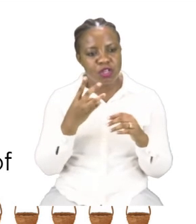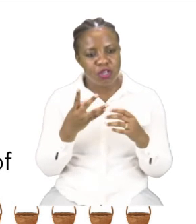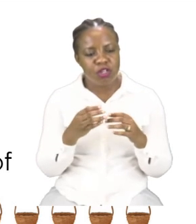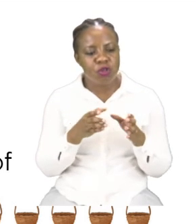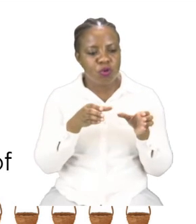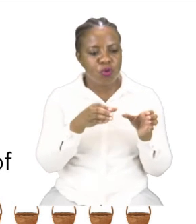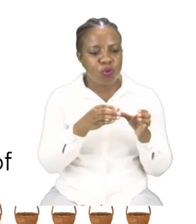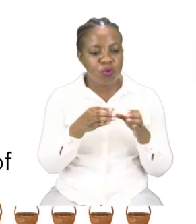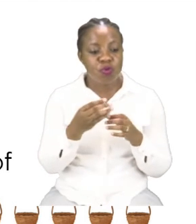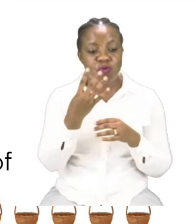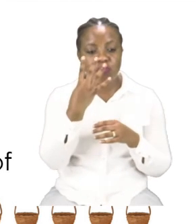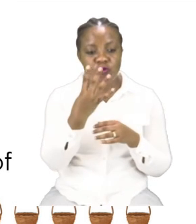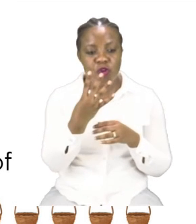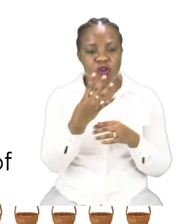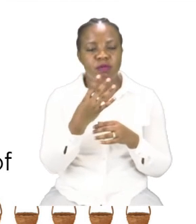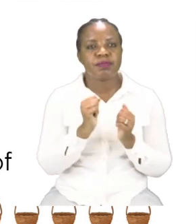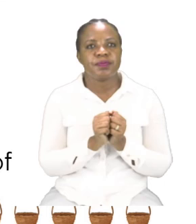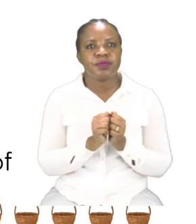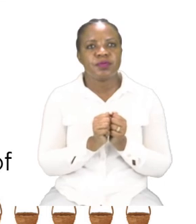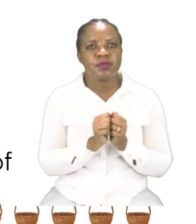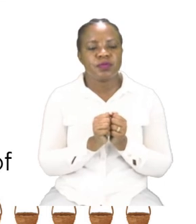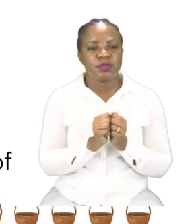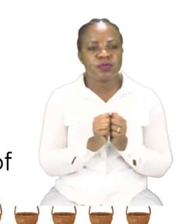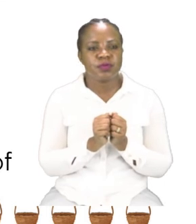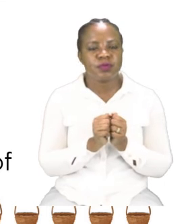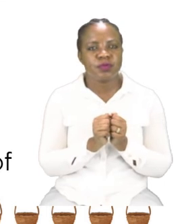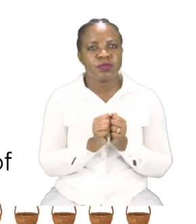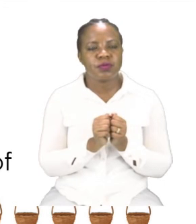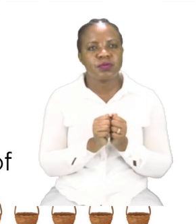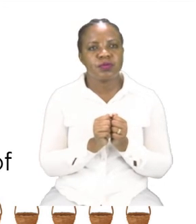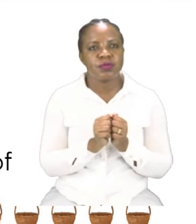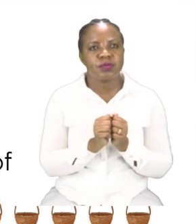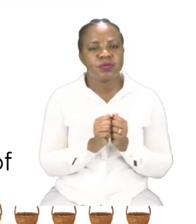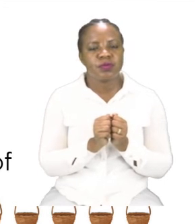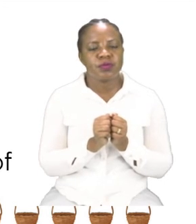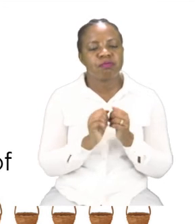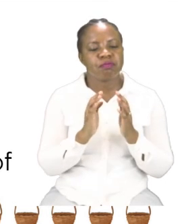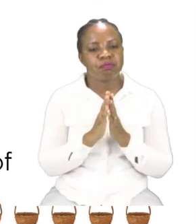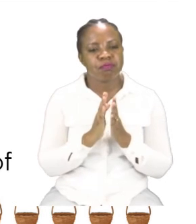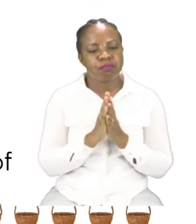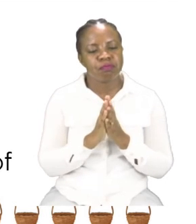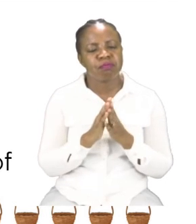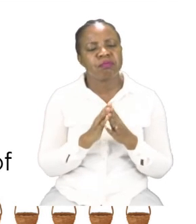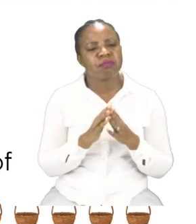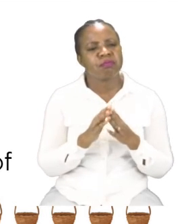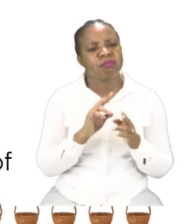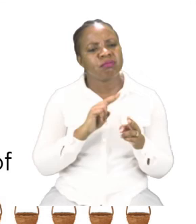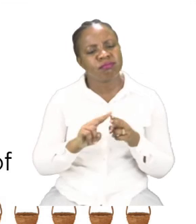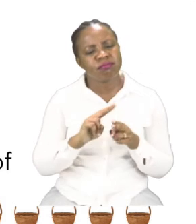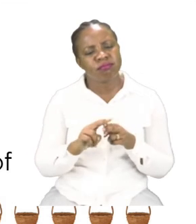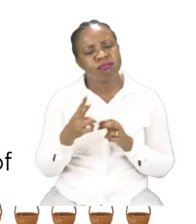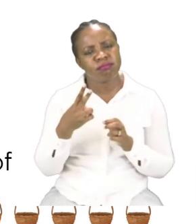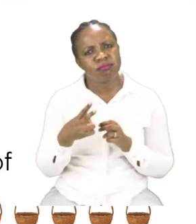will count. So take your time, make sure that you do count when it says count and